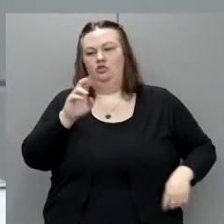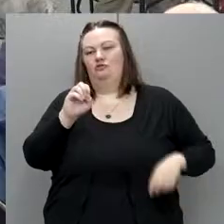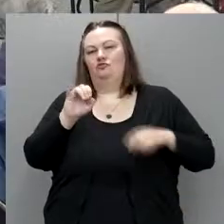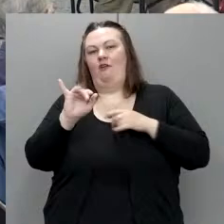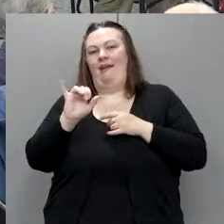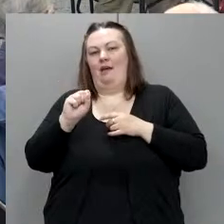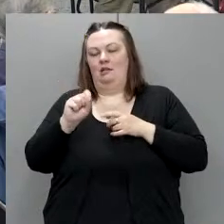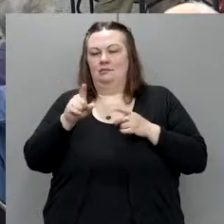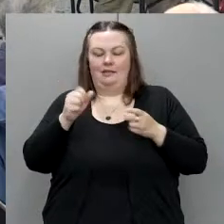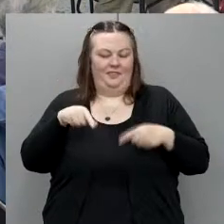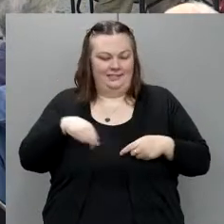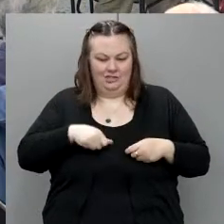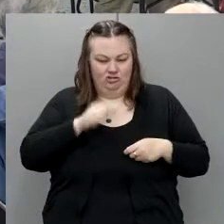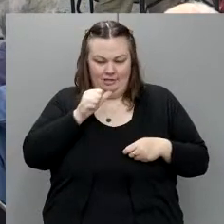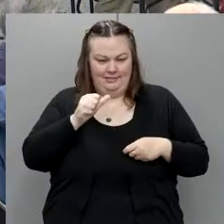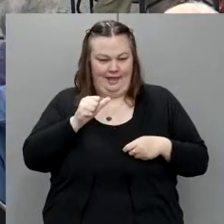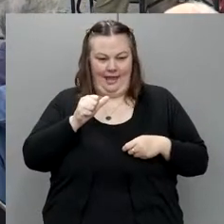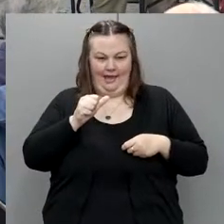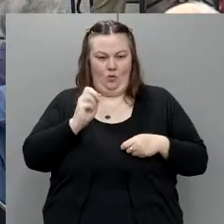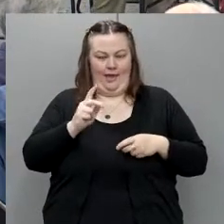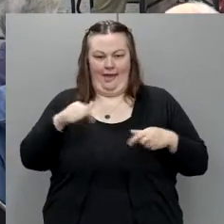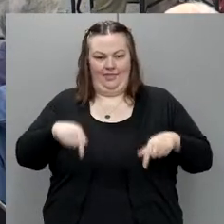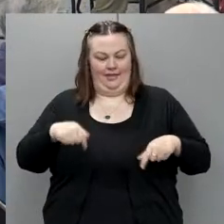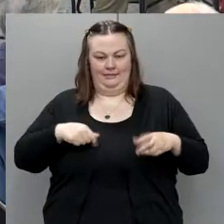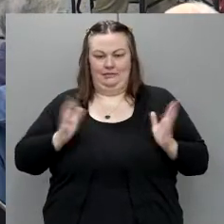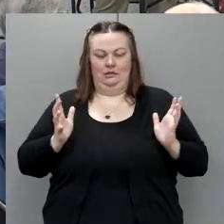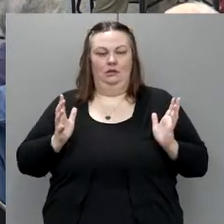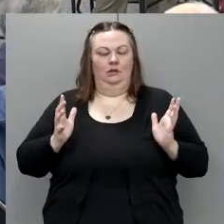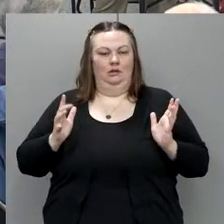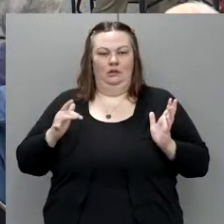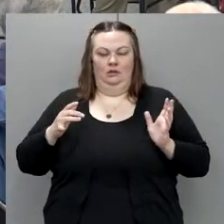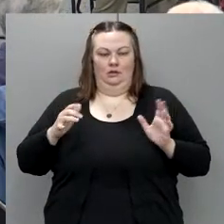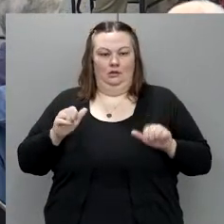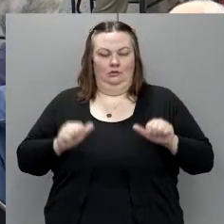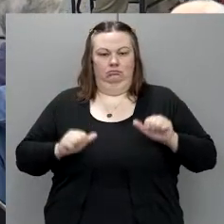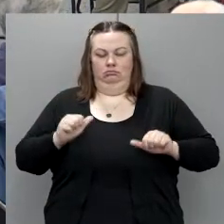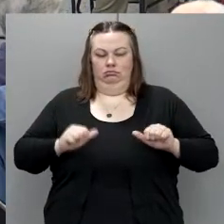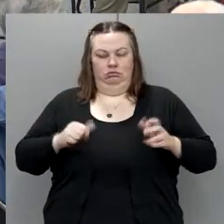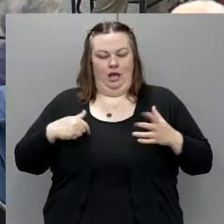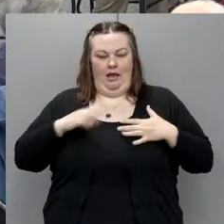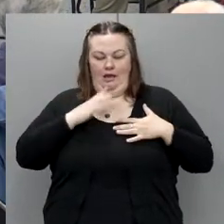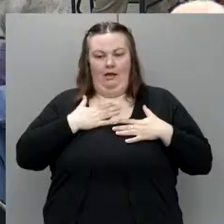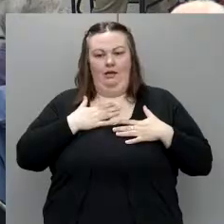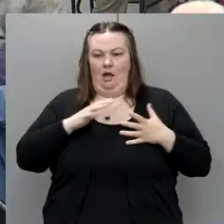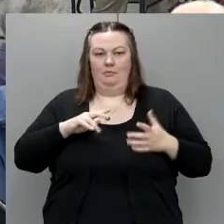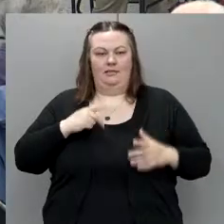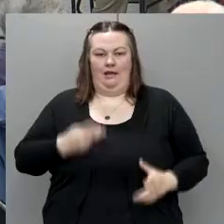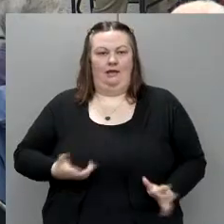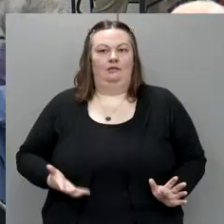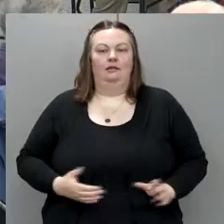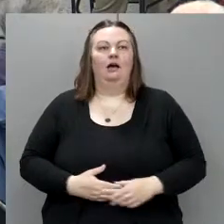This is just, it's unsettling. It is extremely unsettling, Jeff,